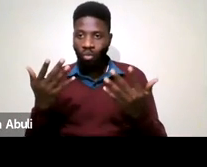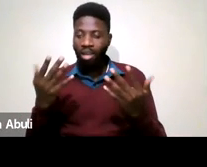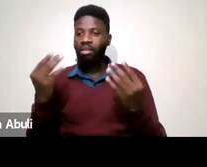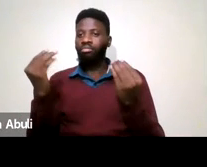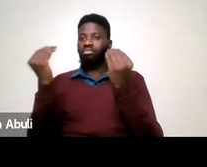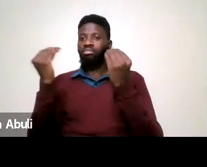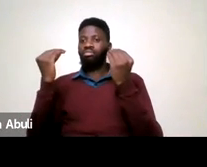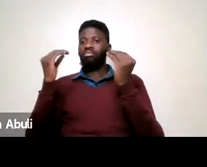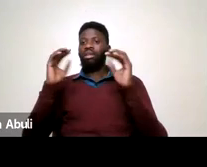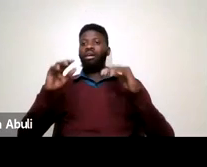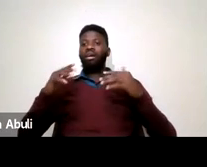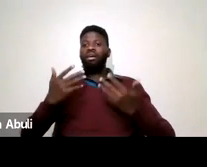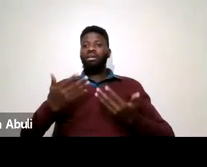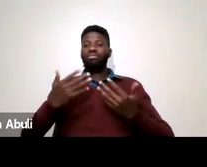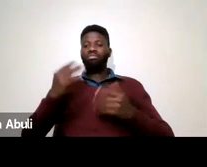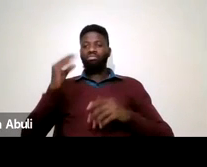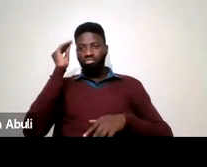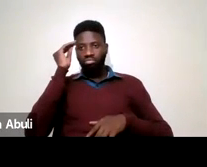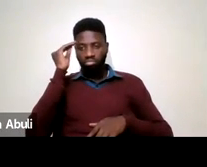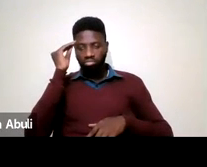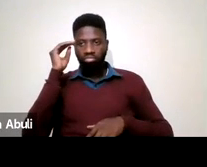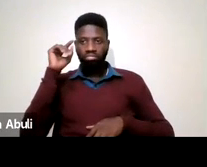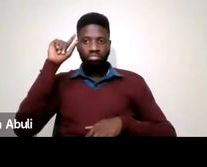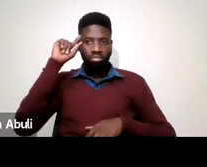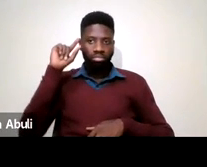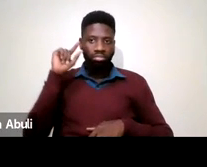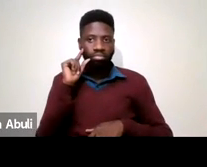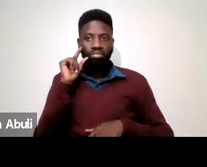of academics, in terms of gender, in terms of